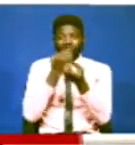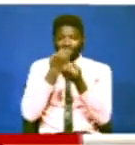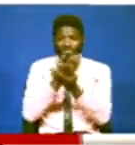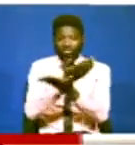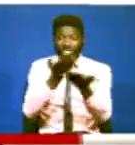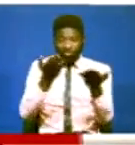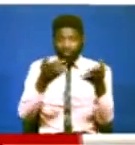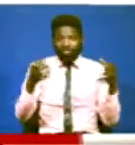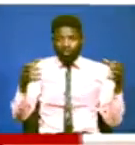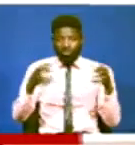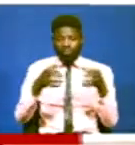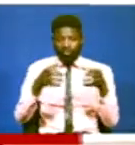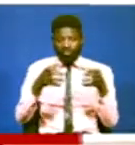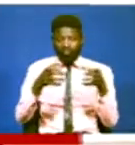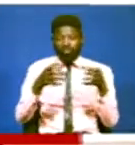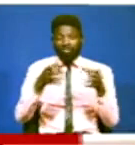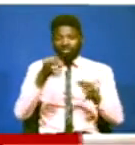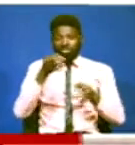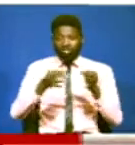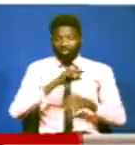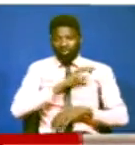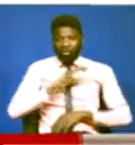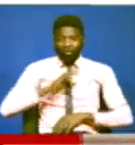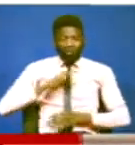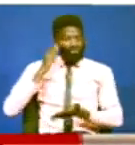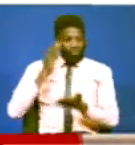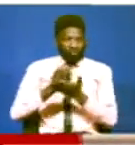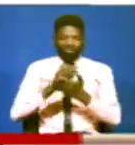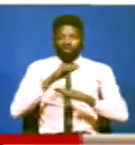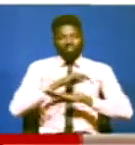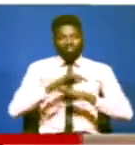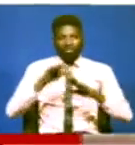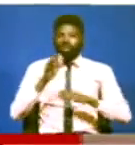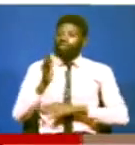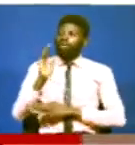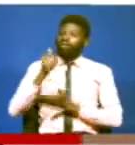truth, nothing but the truth. So help me God.